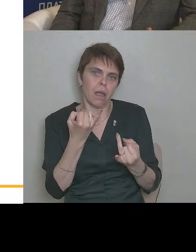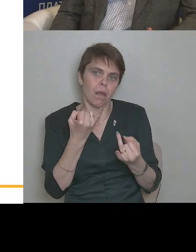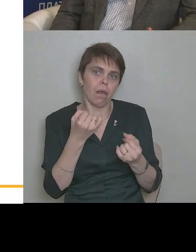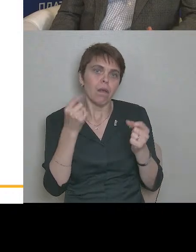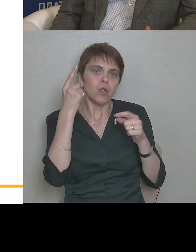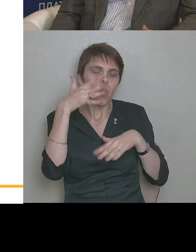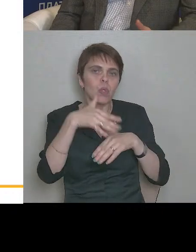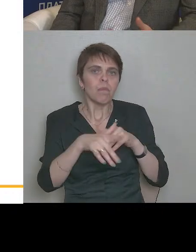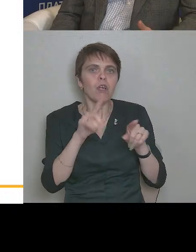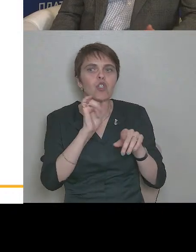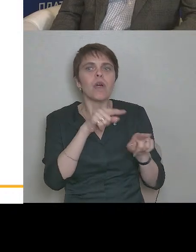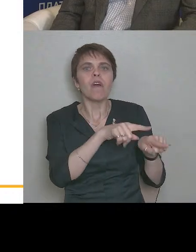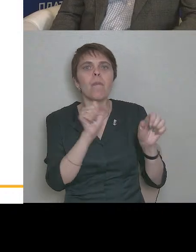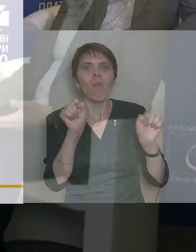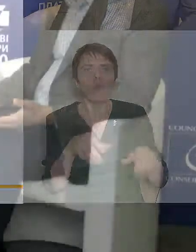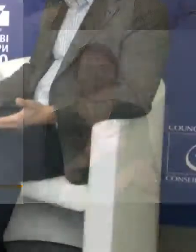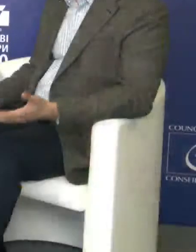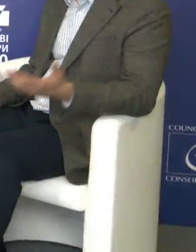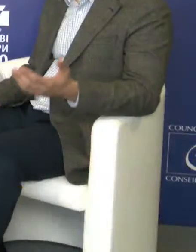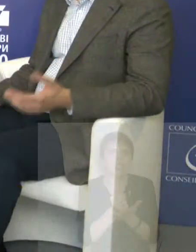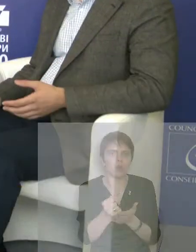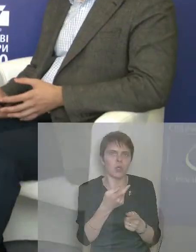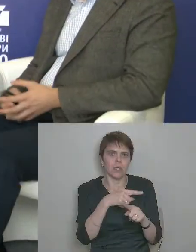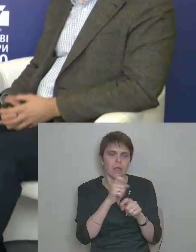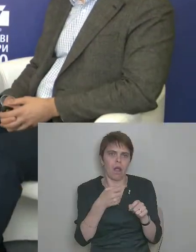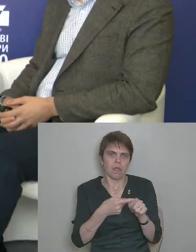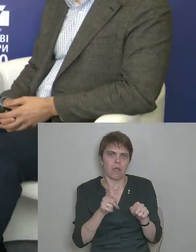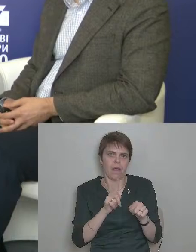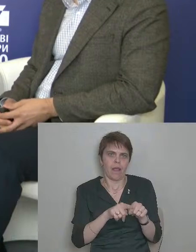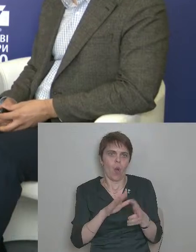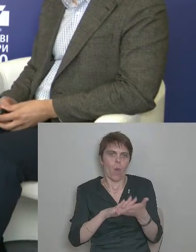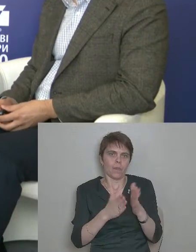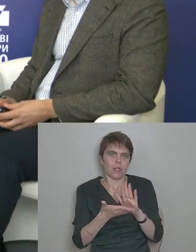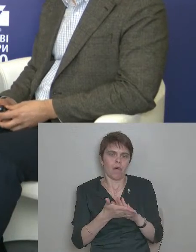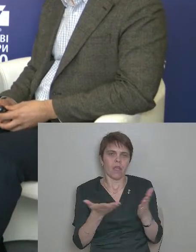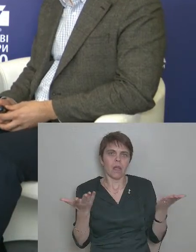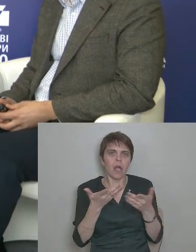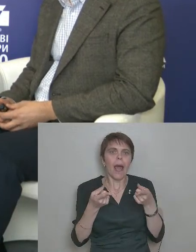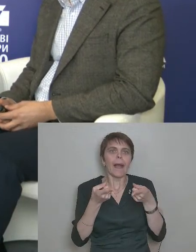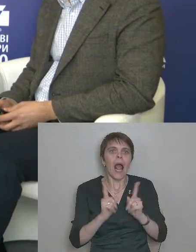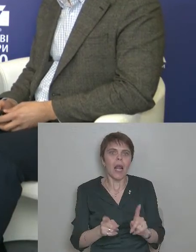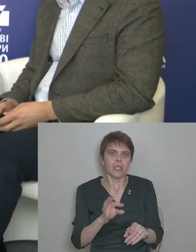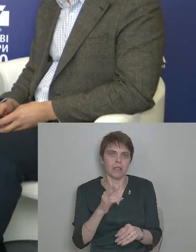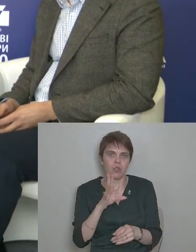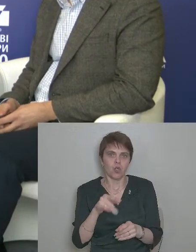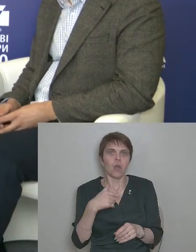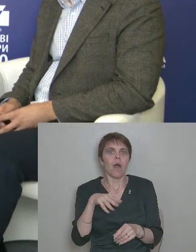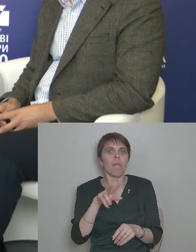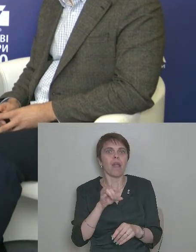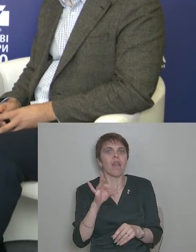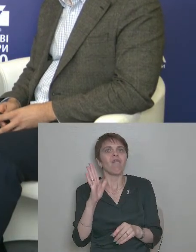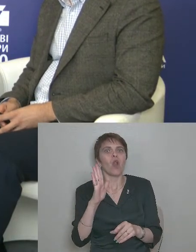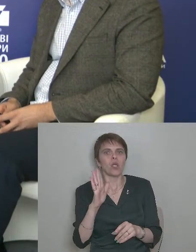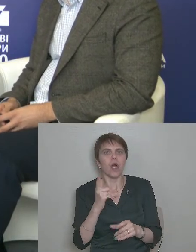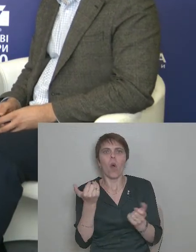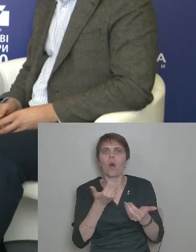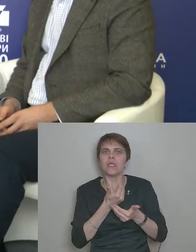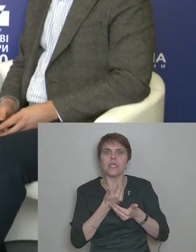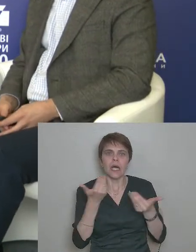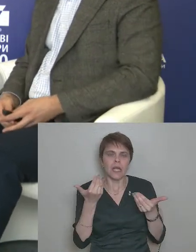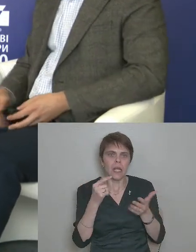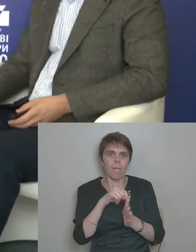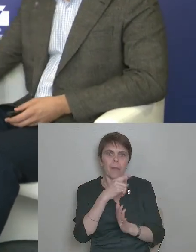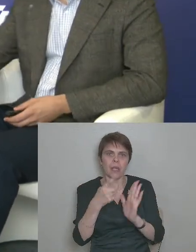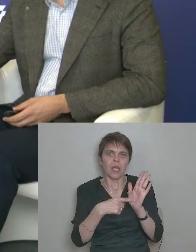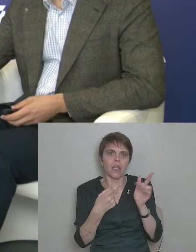to understand whether you will be able to be nominated if the statutes of the party envisage such